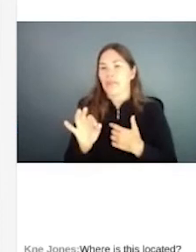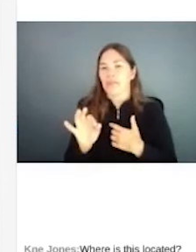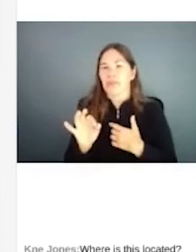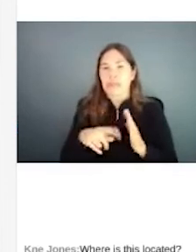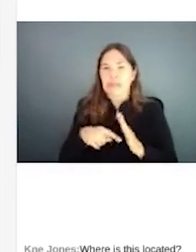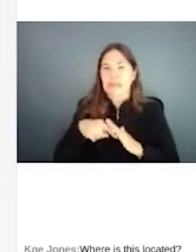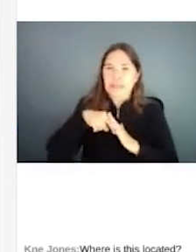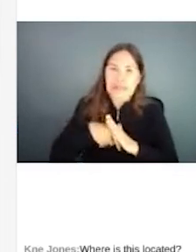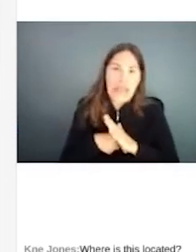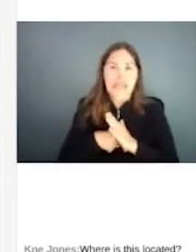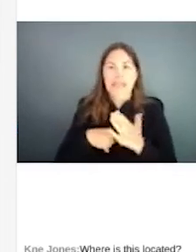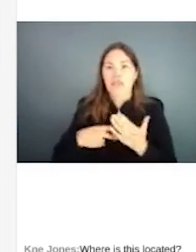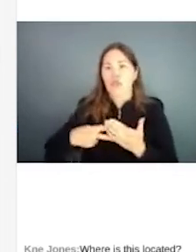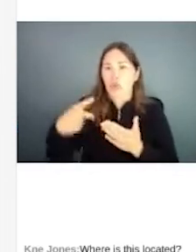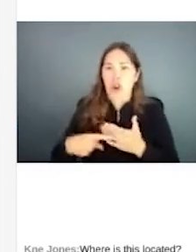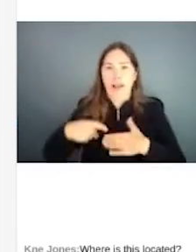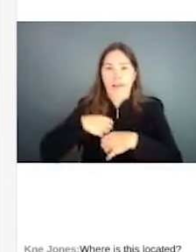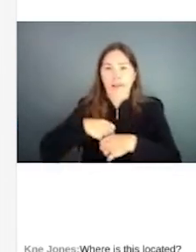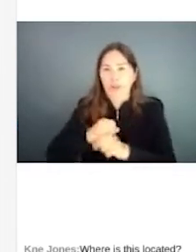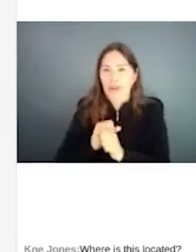intense product creation